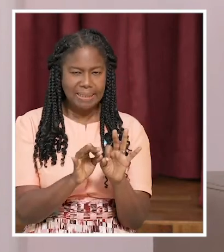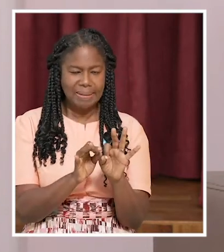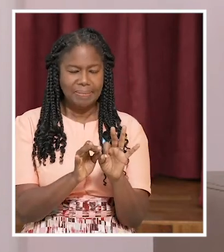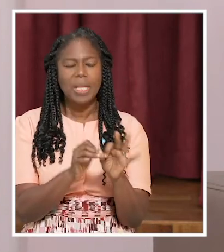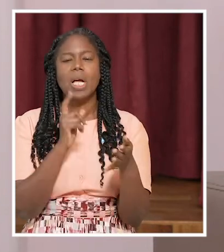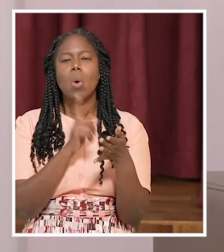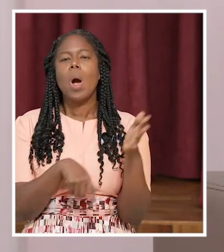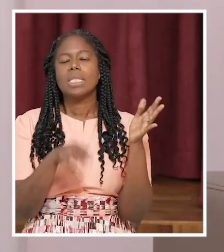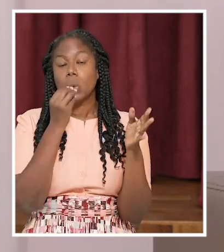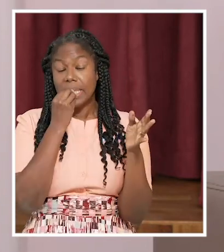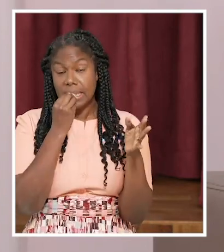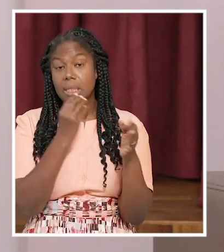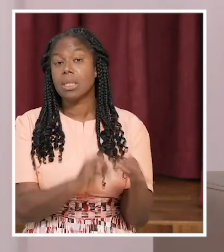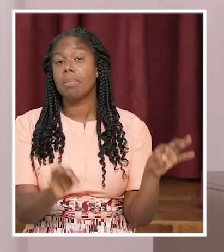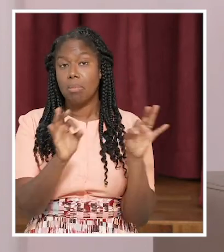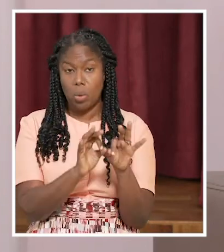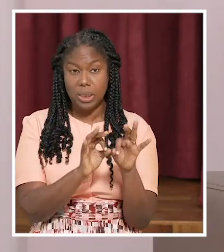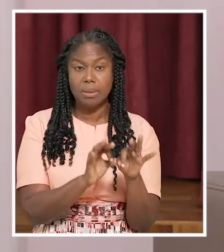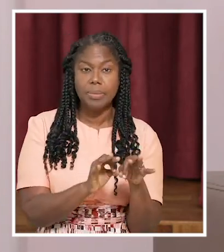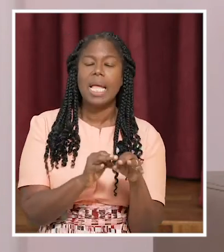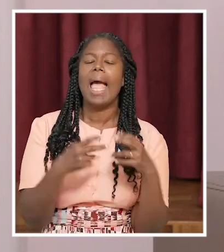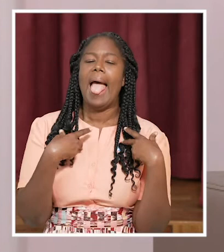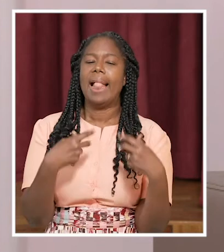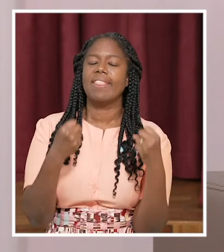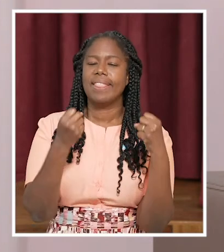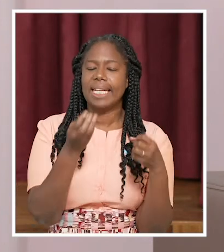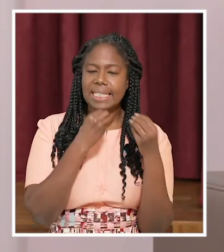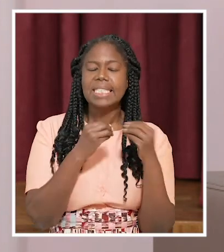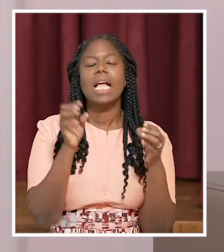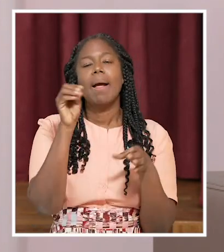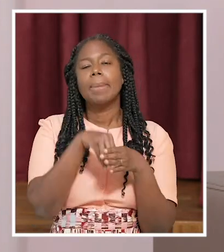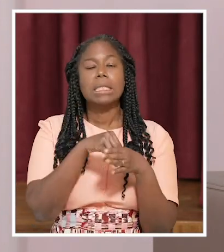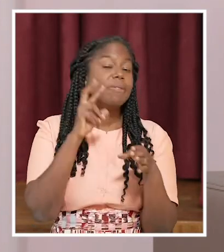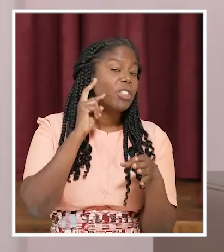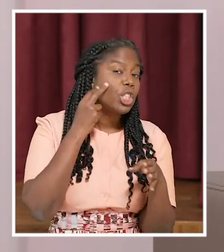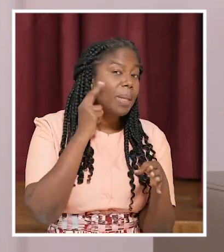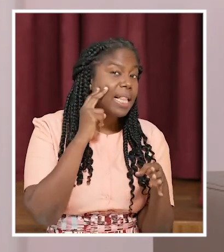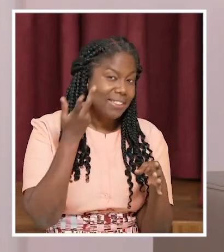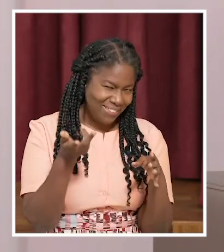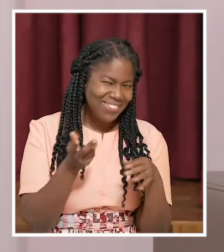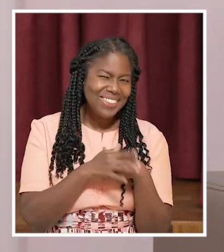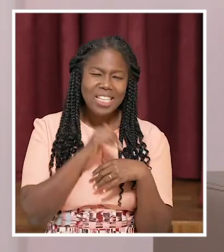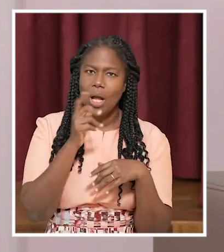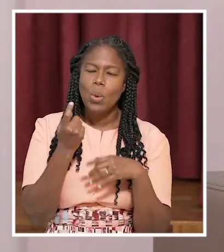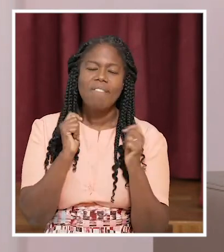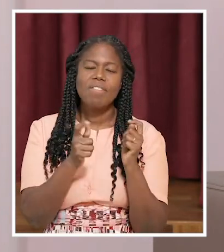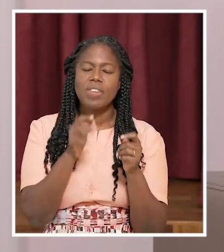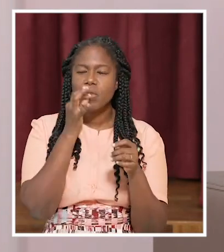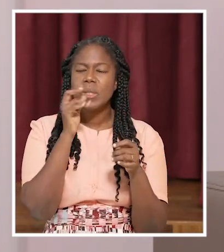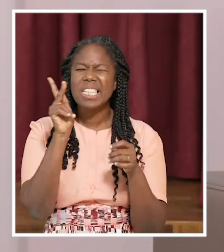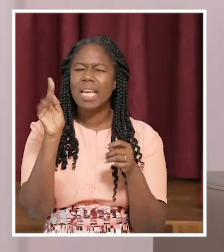is important. So you try to eat a healthy diet, including your vegetables and things like that, not just the fast food and the